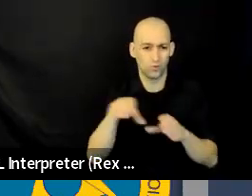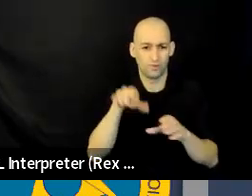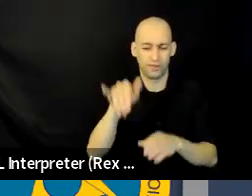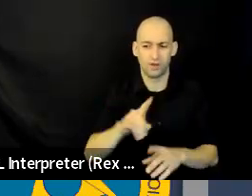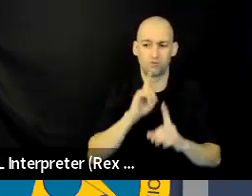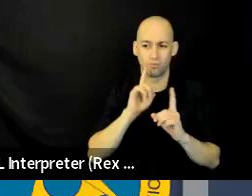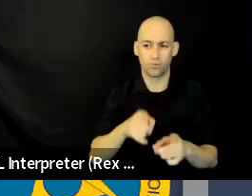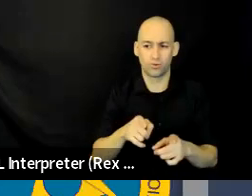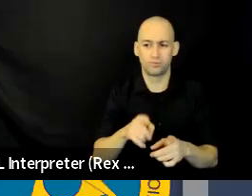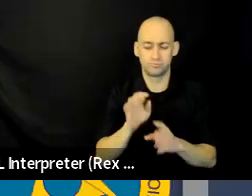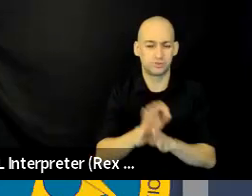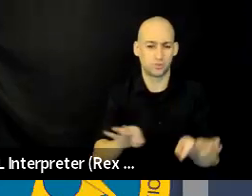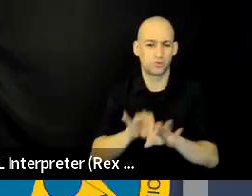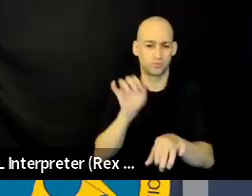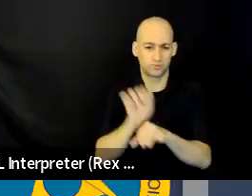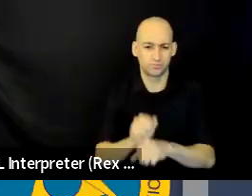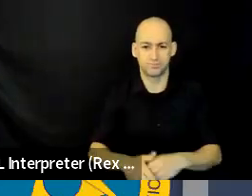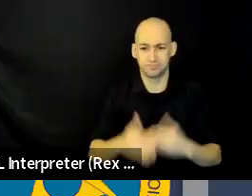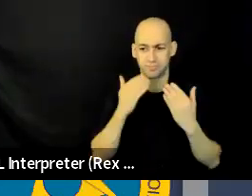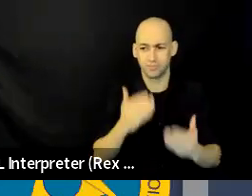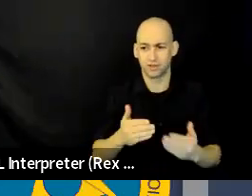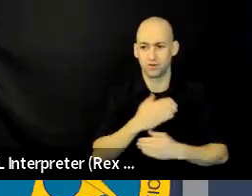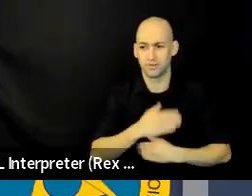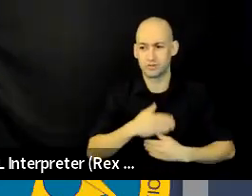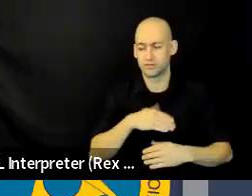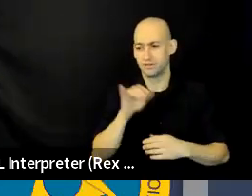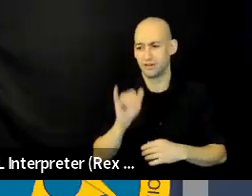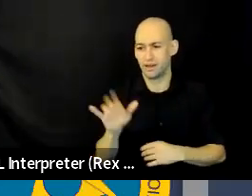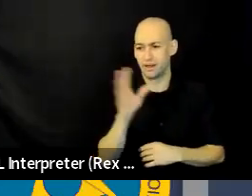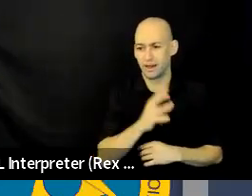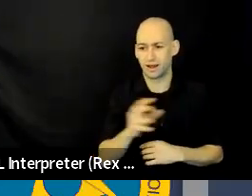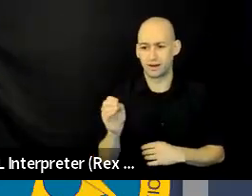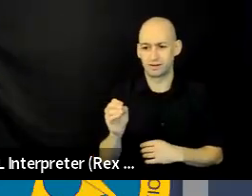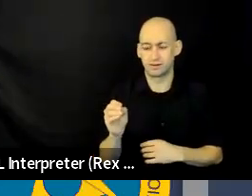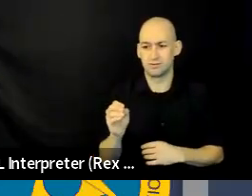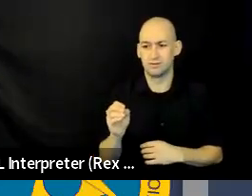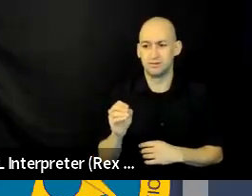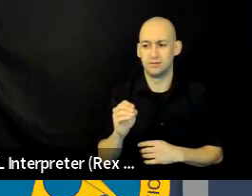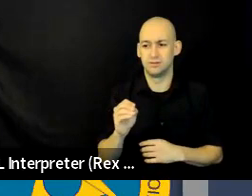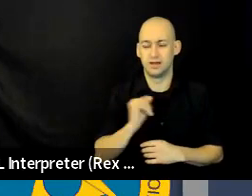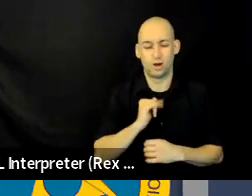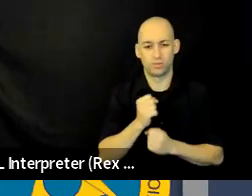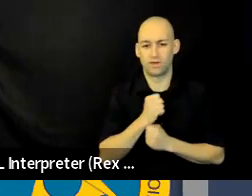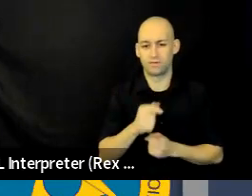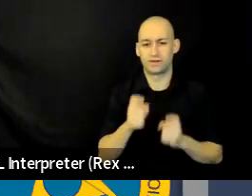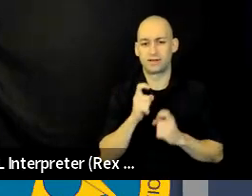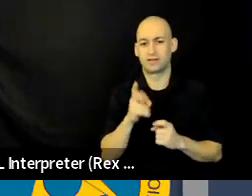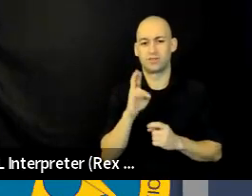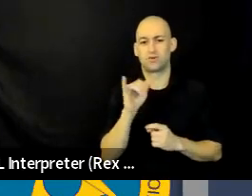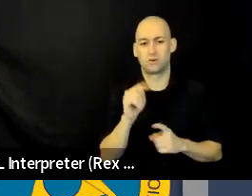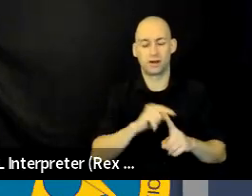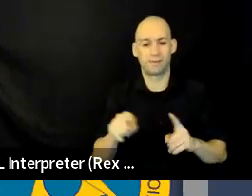work. Thank you. I appreciate that. And while I would love to take the credit, I think the team